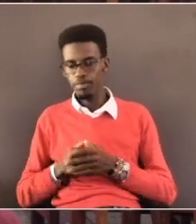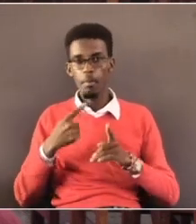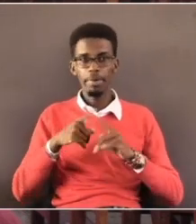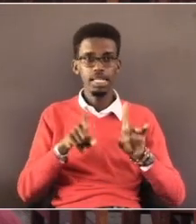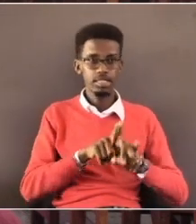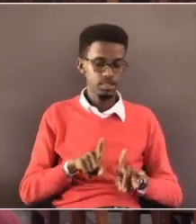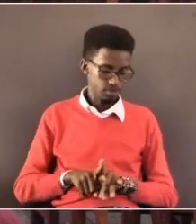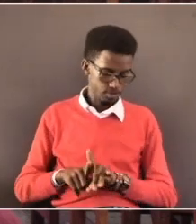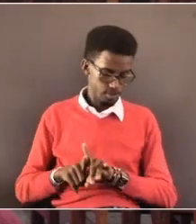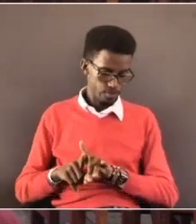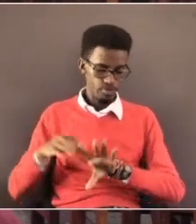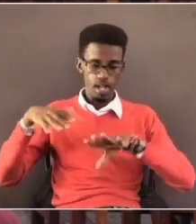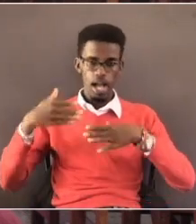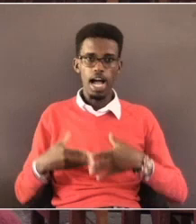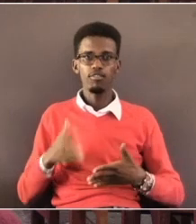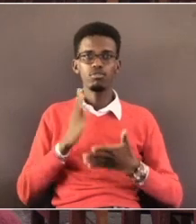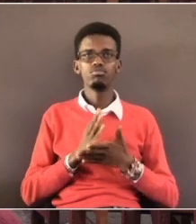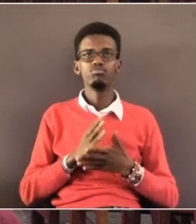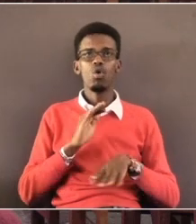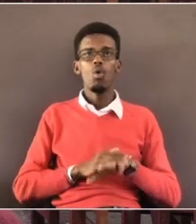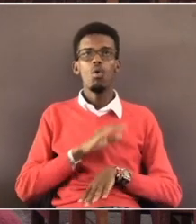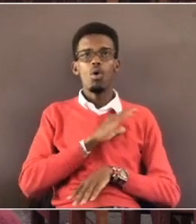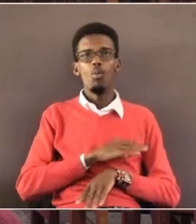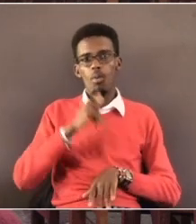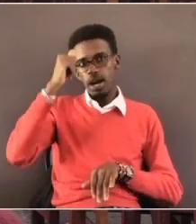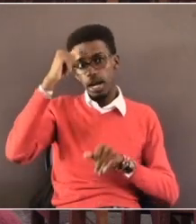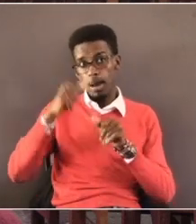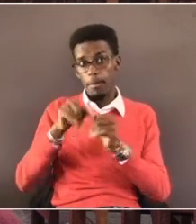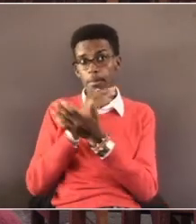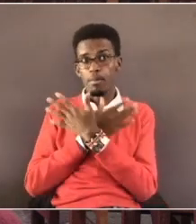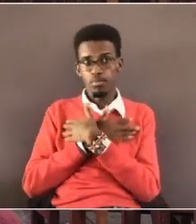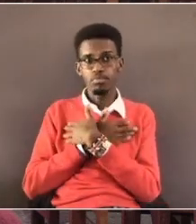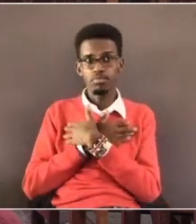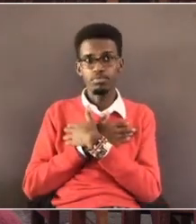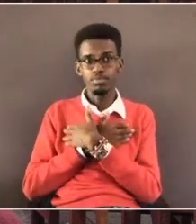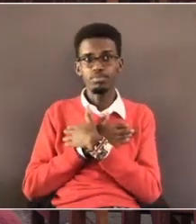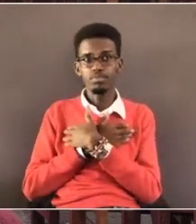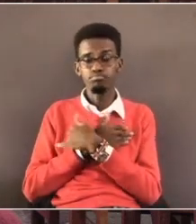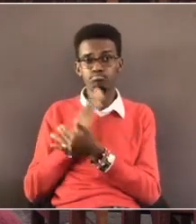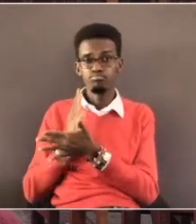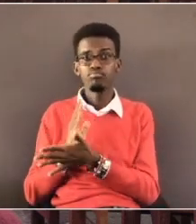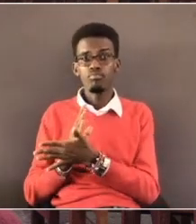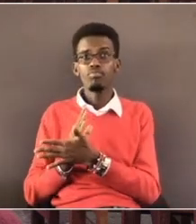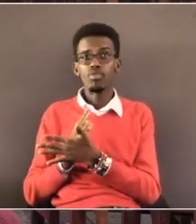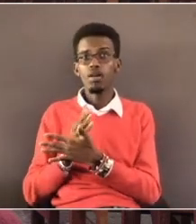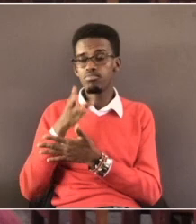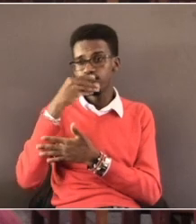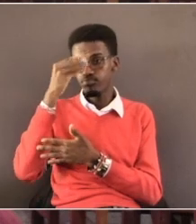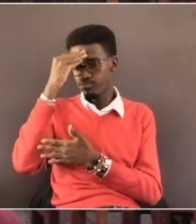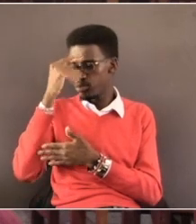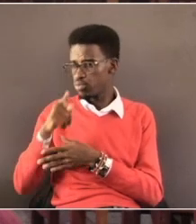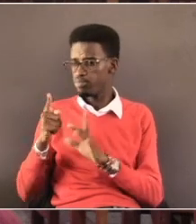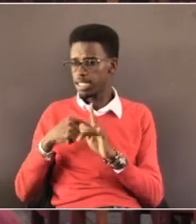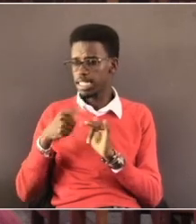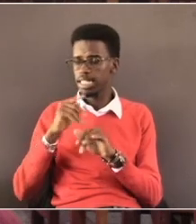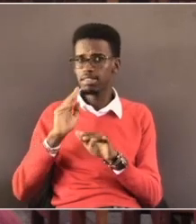also have integrity. Remember about the friends? Yes, they may be telling you, but get the facts